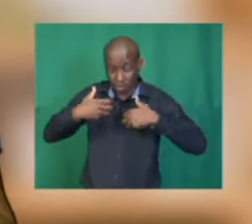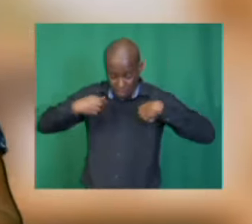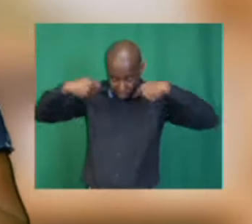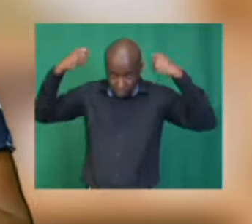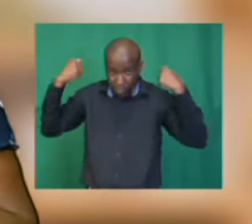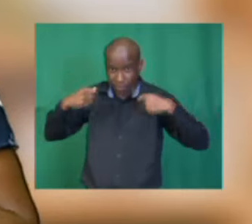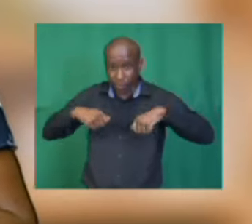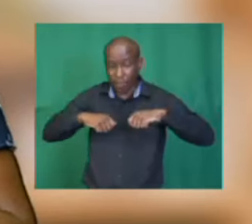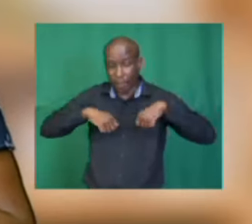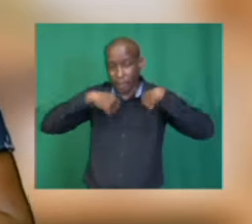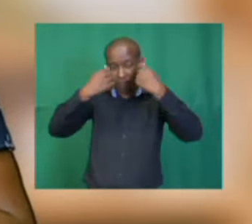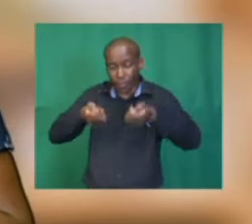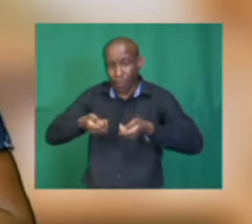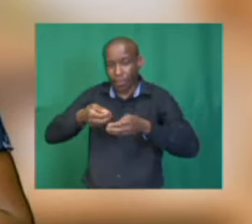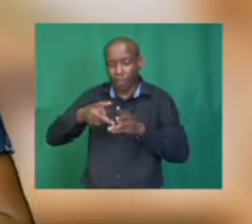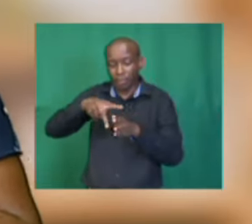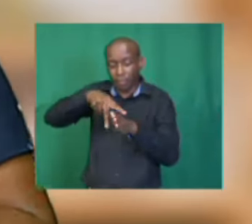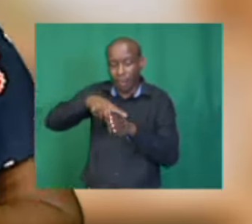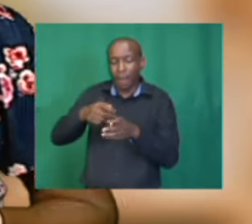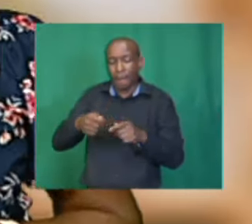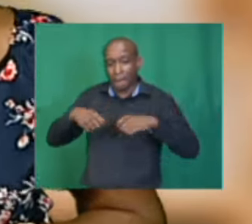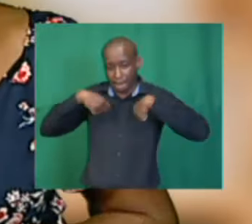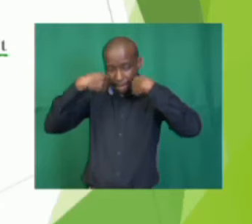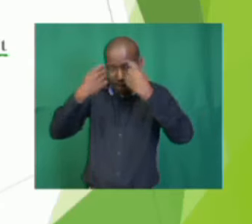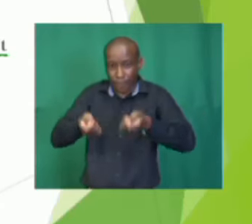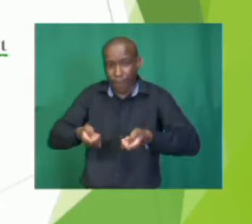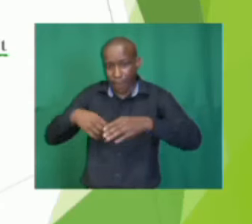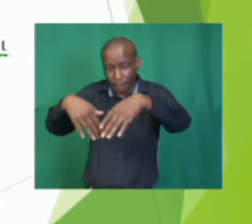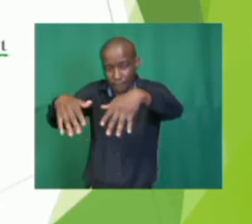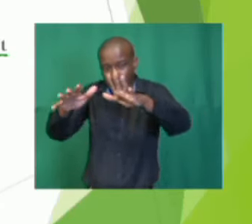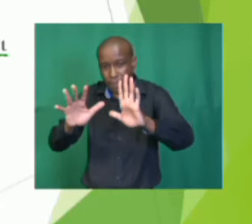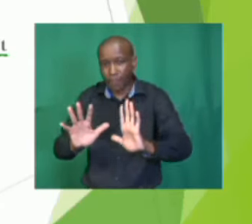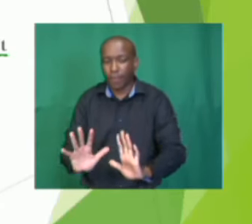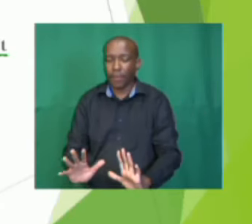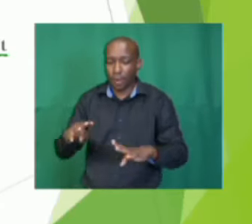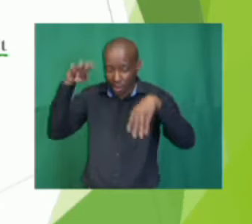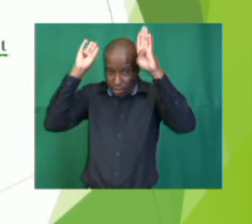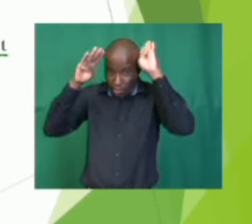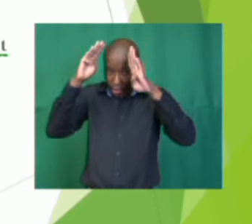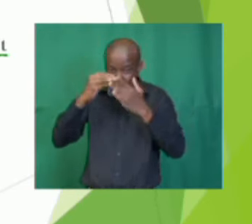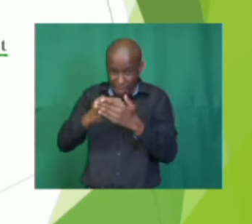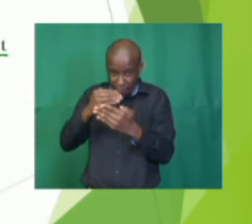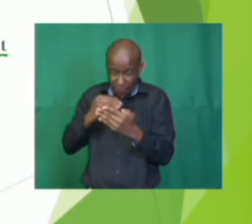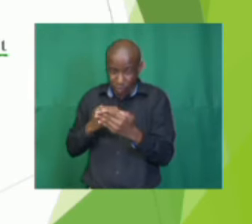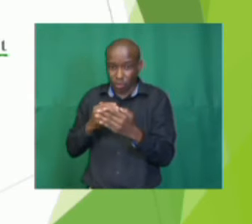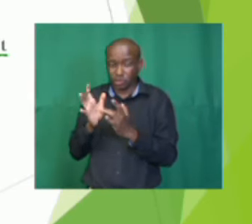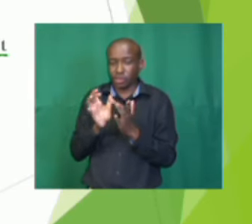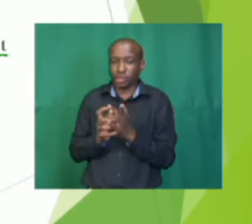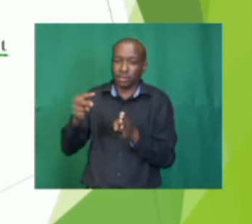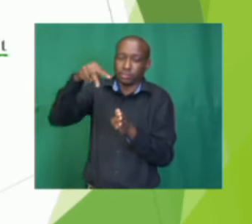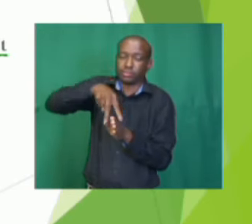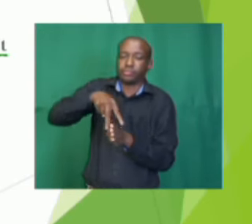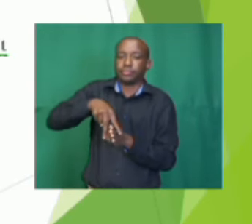They threw the garments on the colt before setting Jesus Christ on the